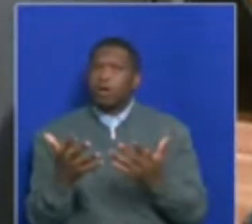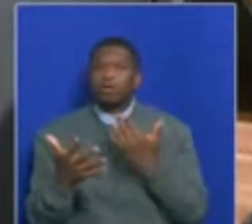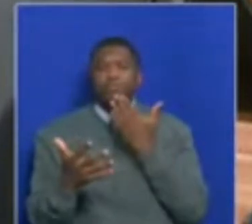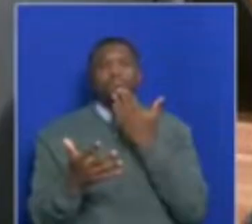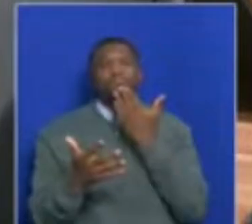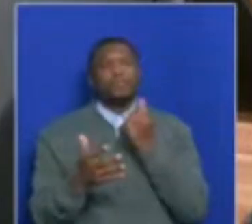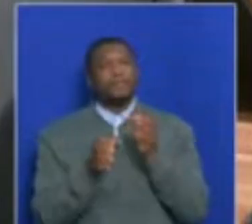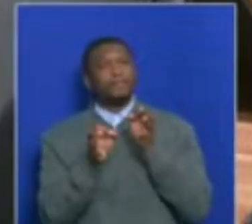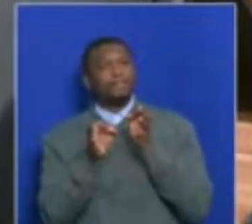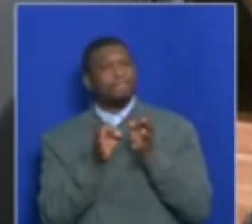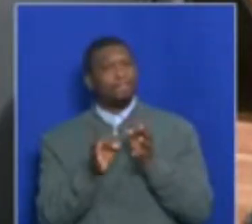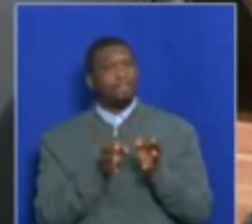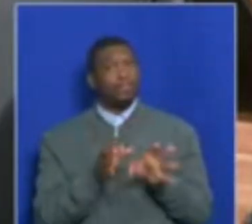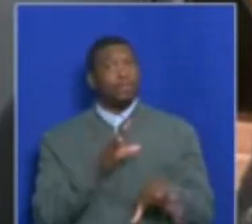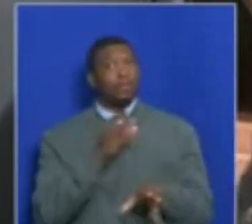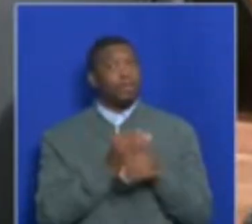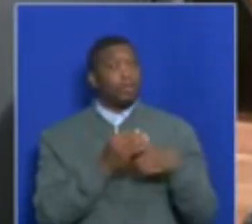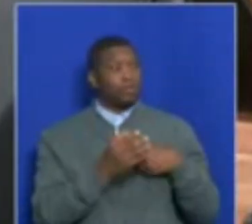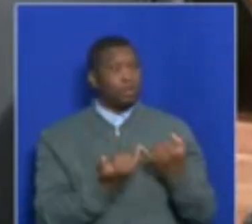Commission?